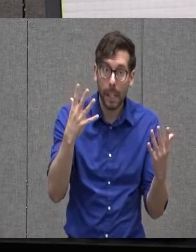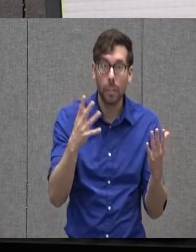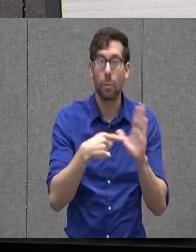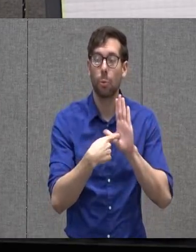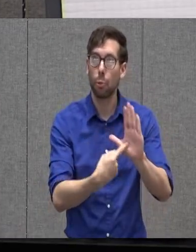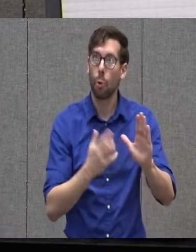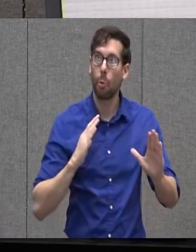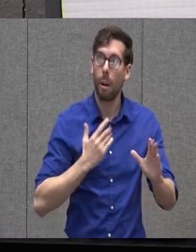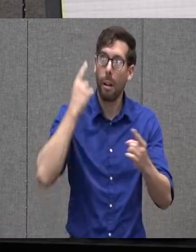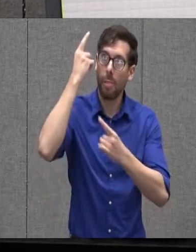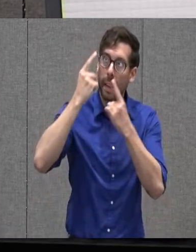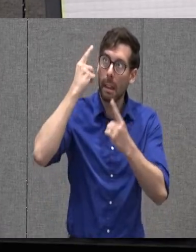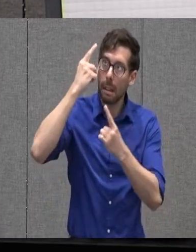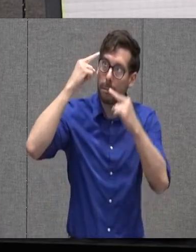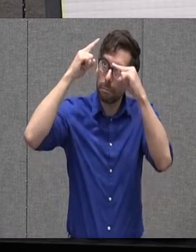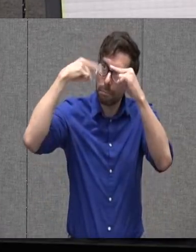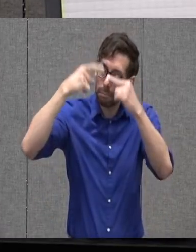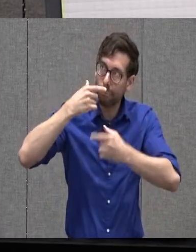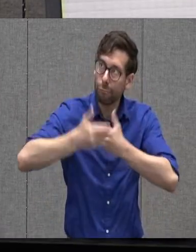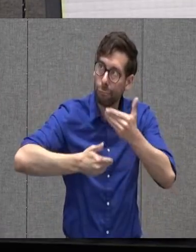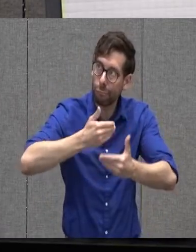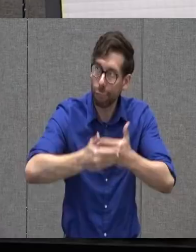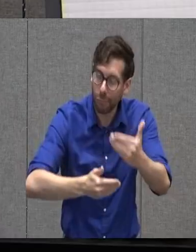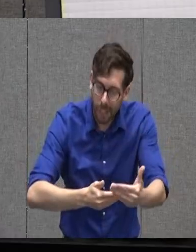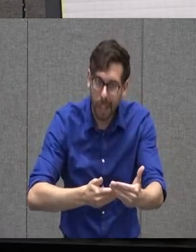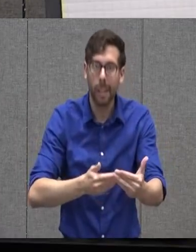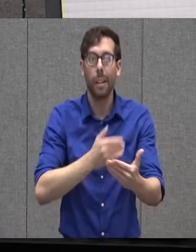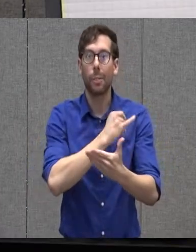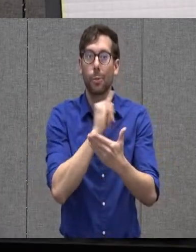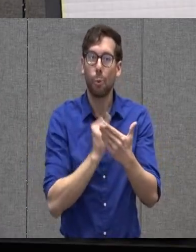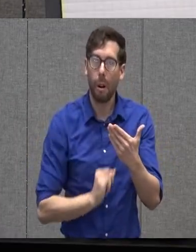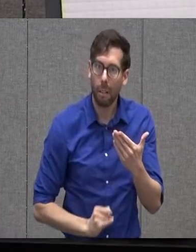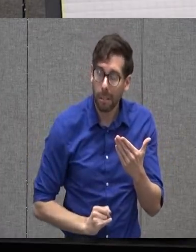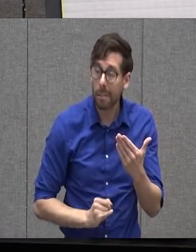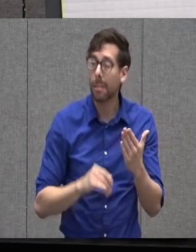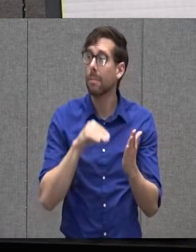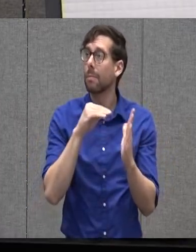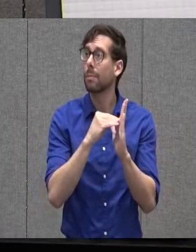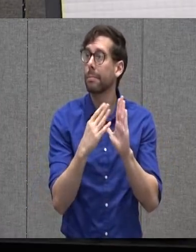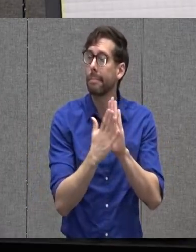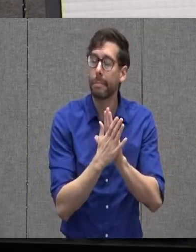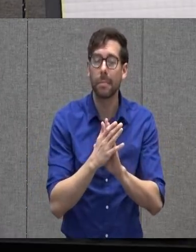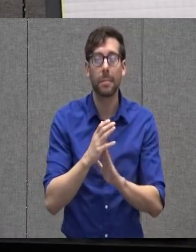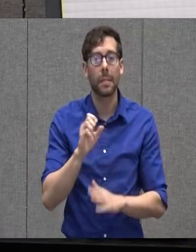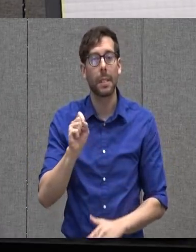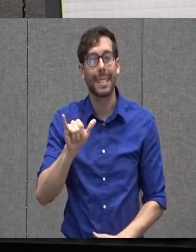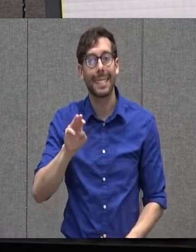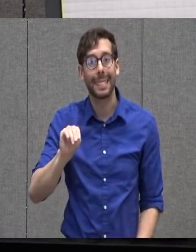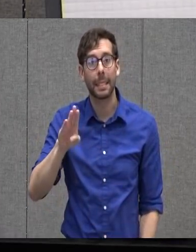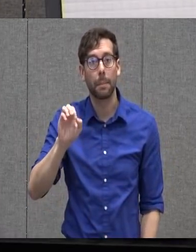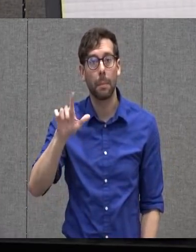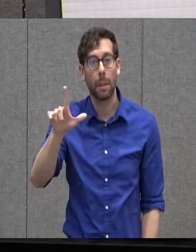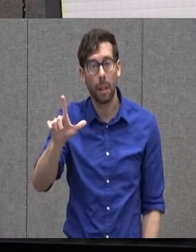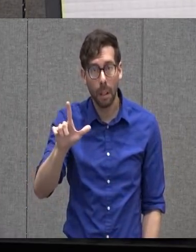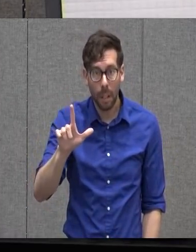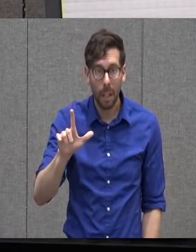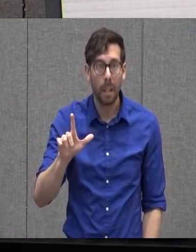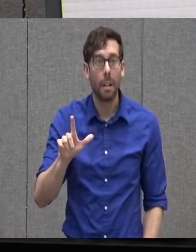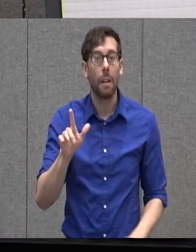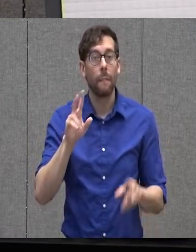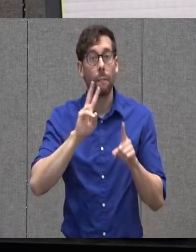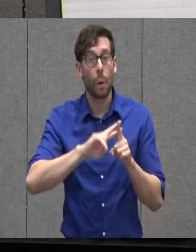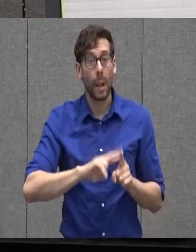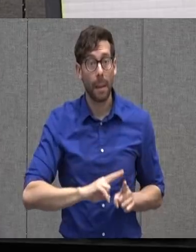a drawing. We want to include some symbols, key vocabulary, and we also want to include